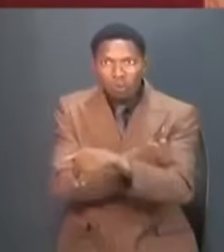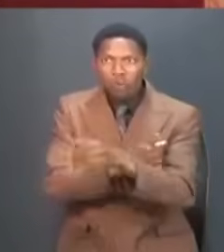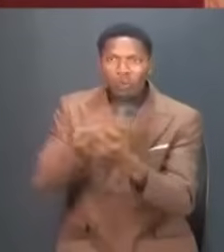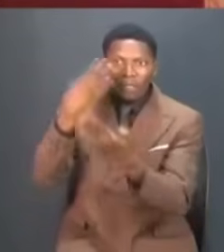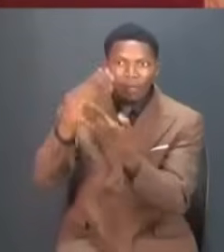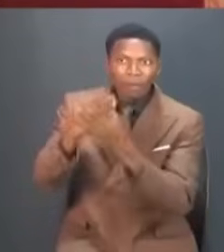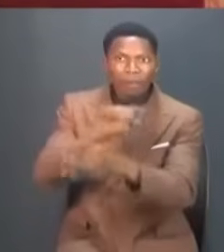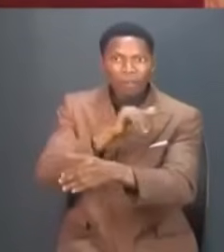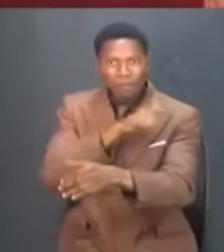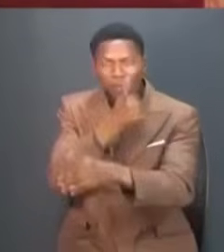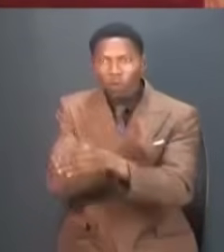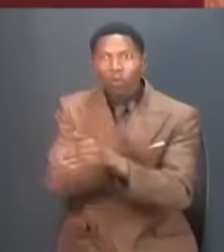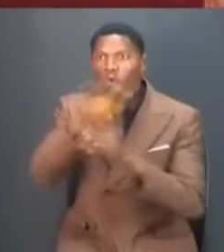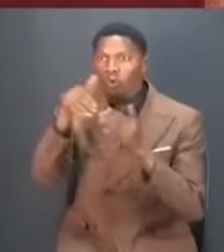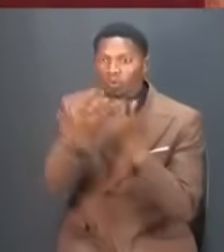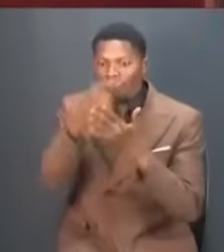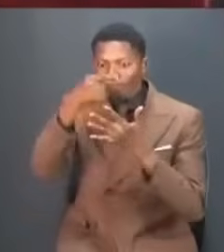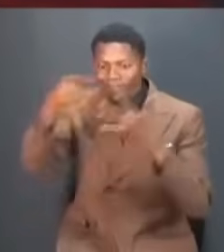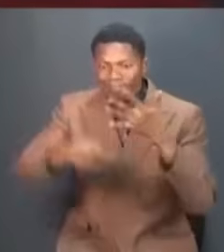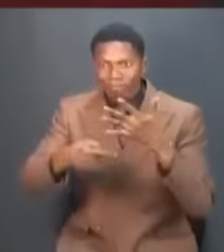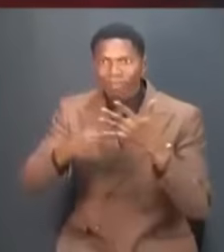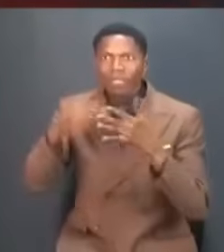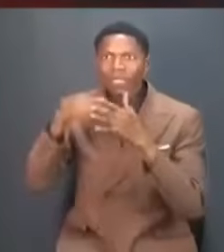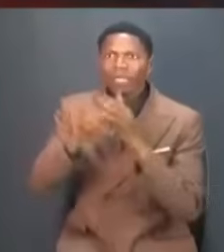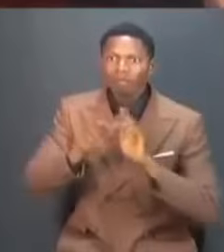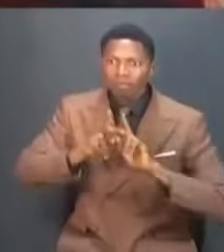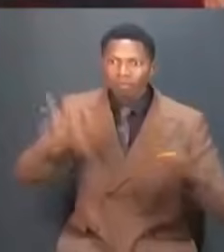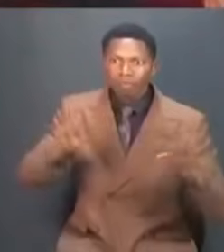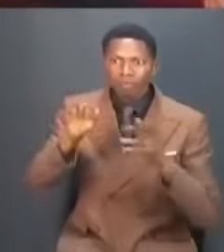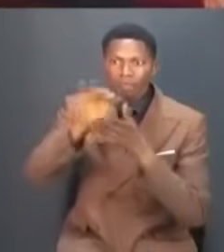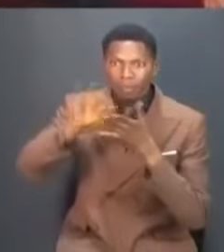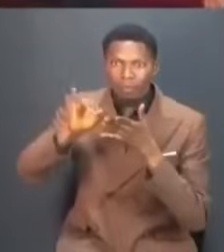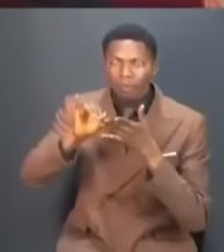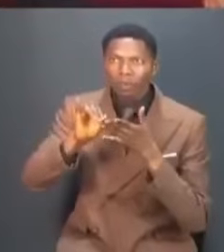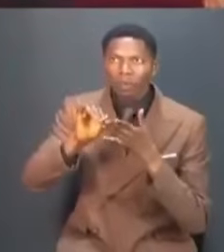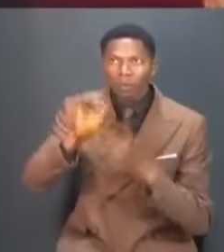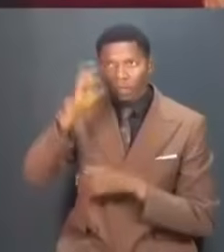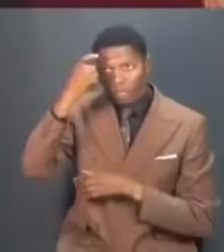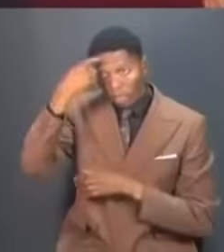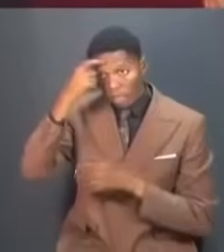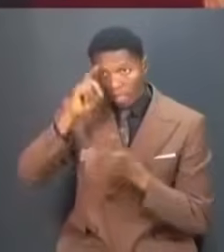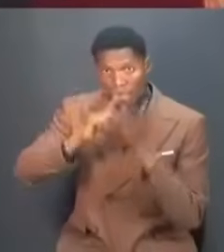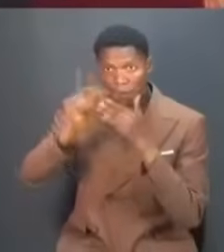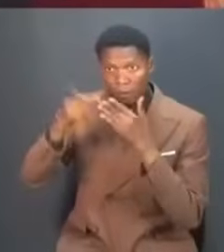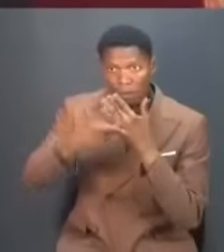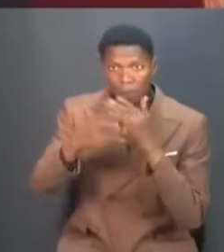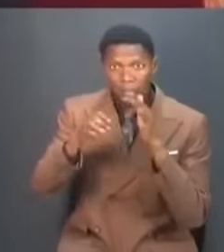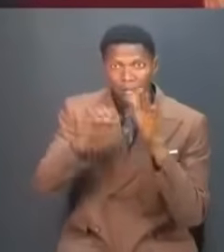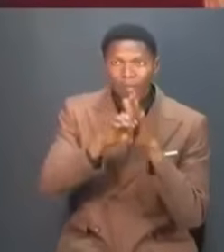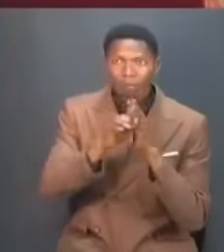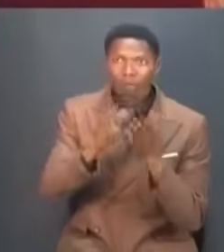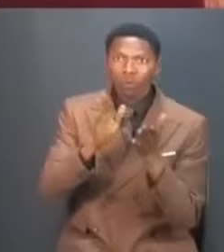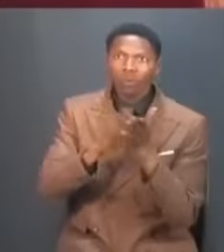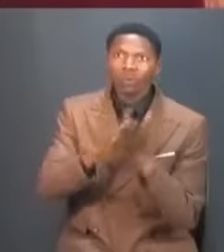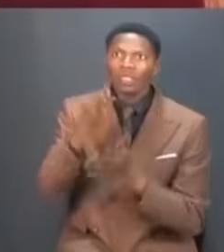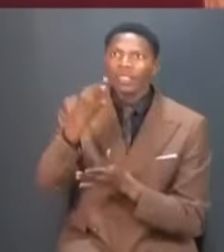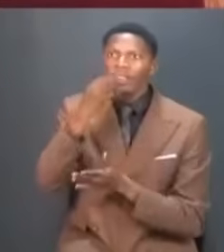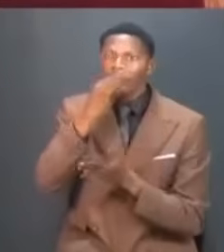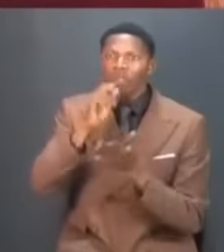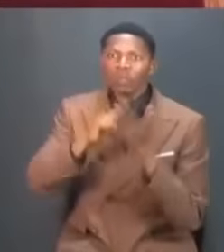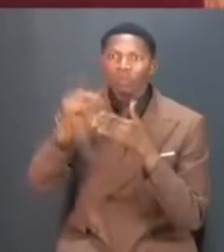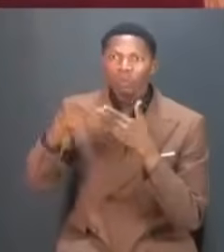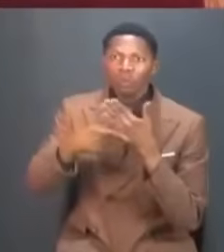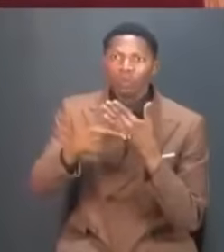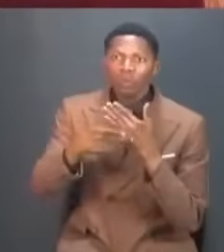stabilize food supply in public institutions and government programs like the school feeding program, reducing pressure